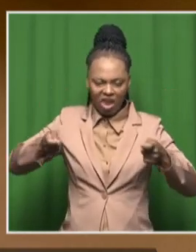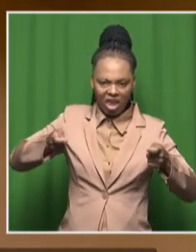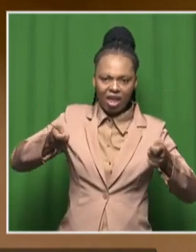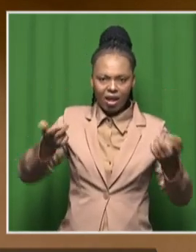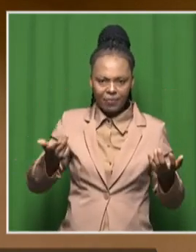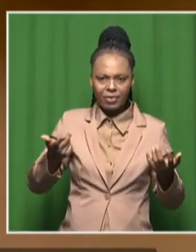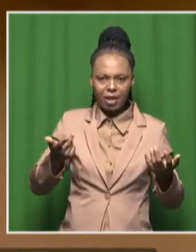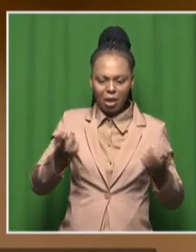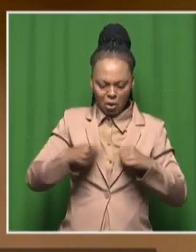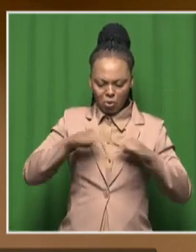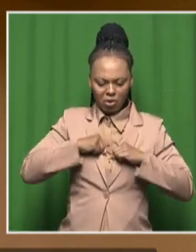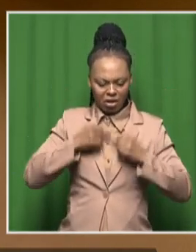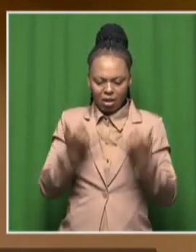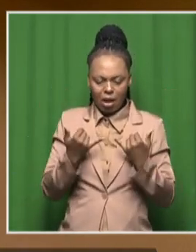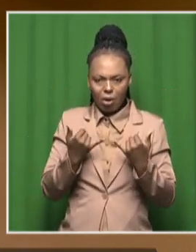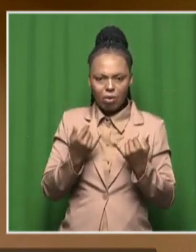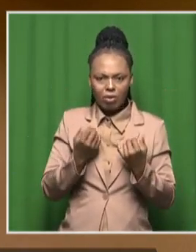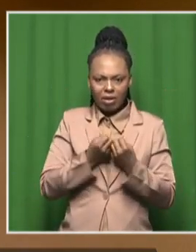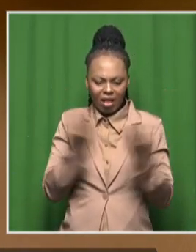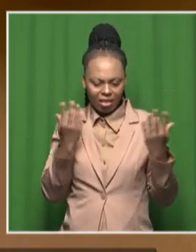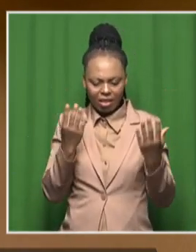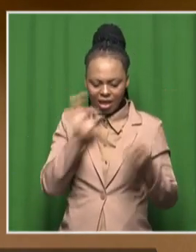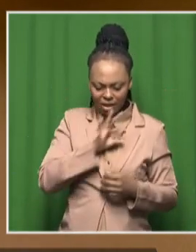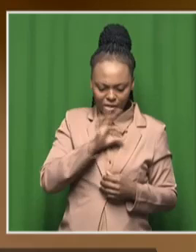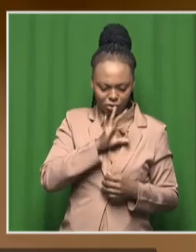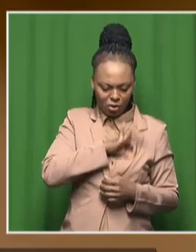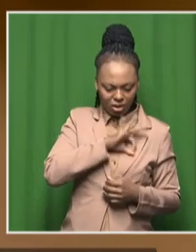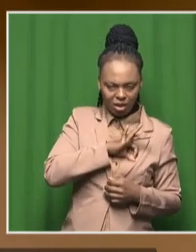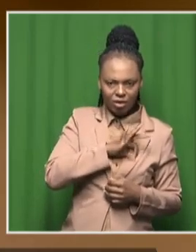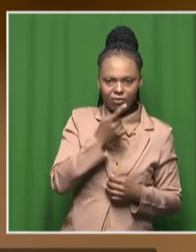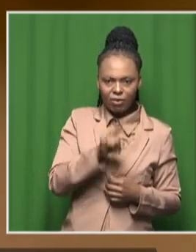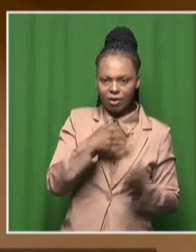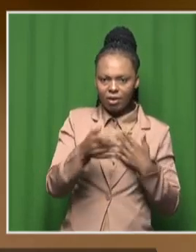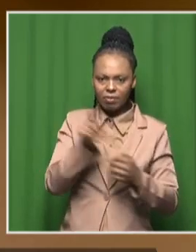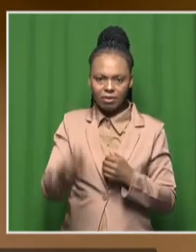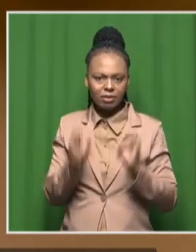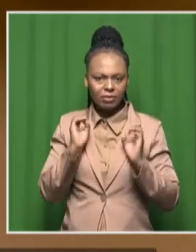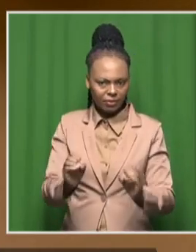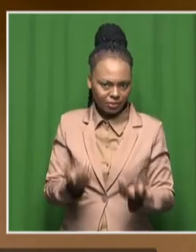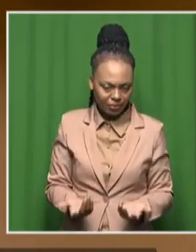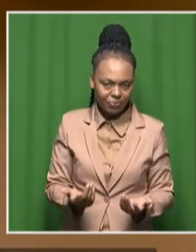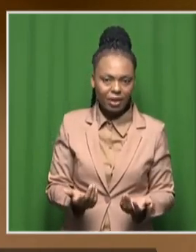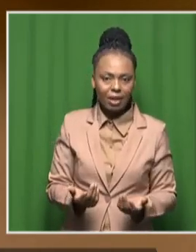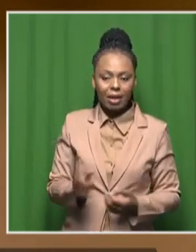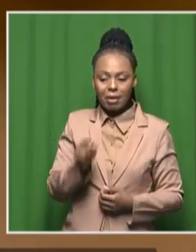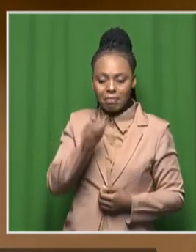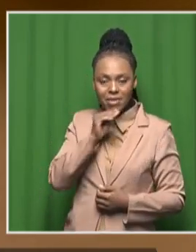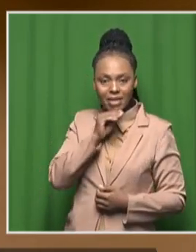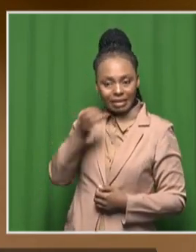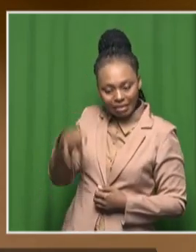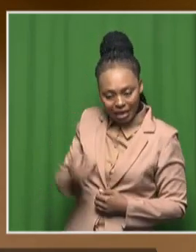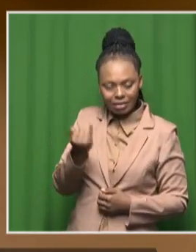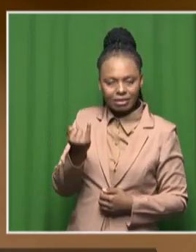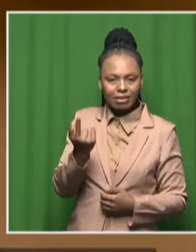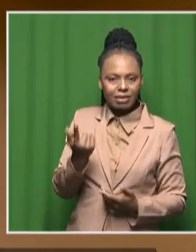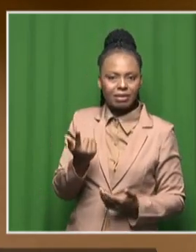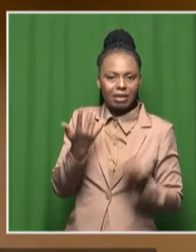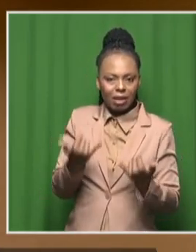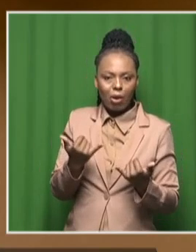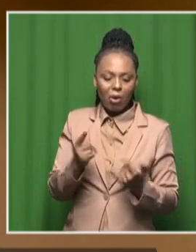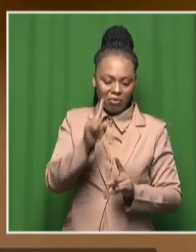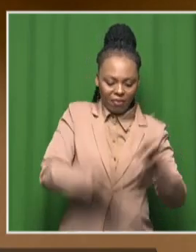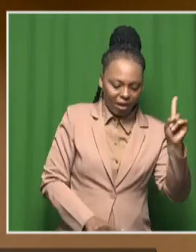so I believe that there is a big unfinished agenda in South Africa. It is not just the failure,